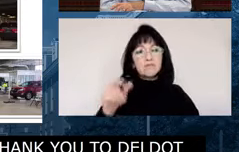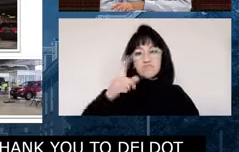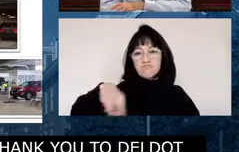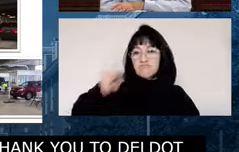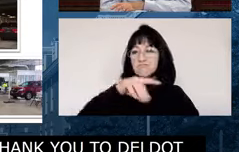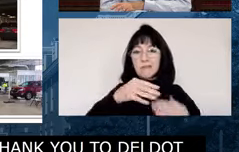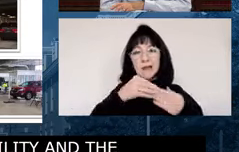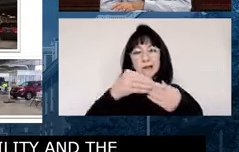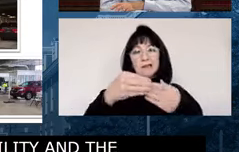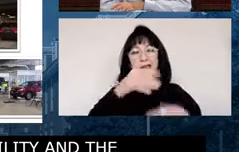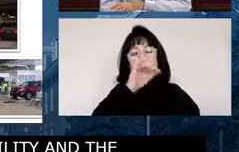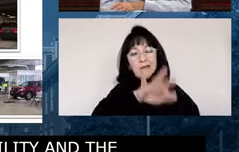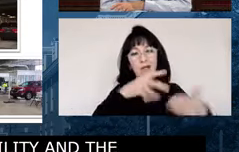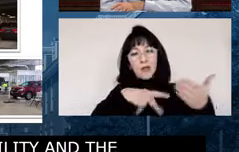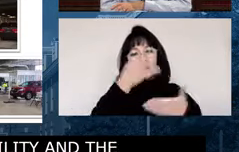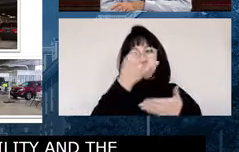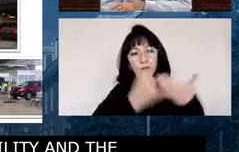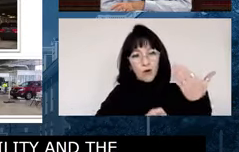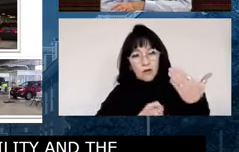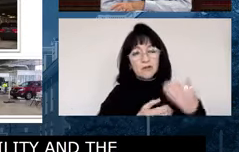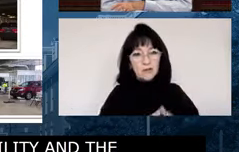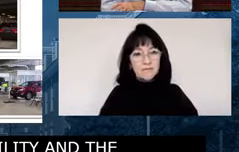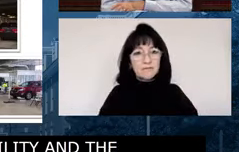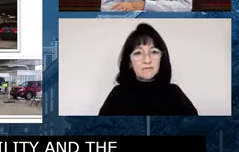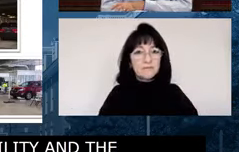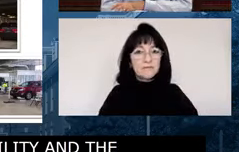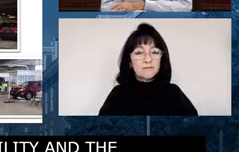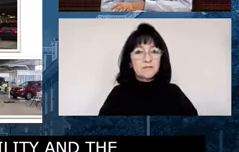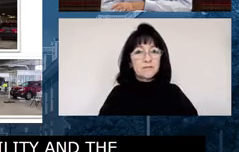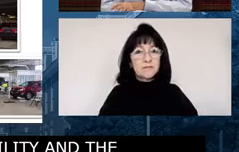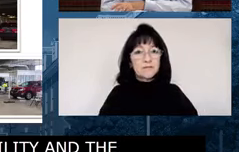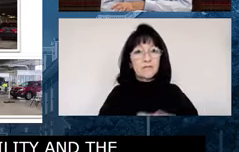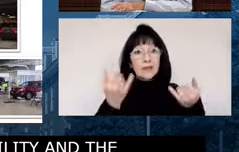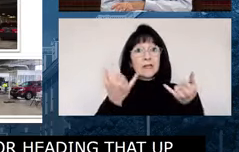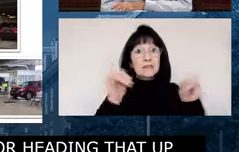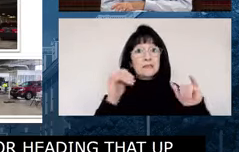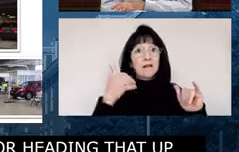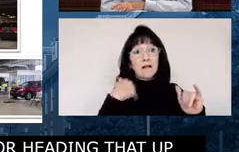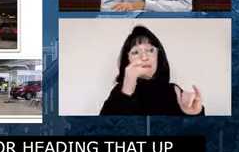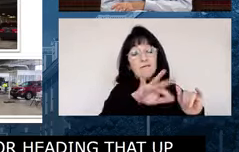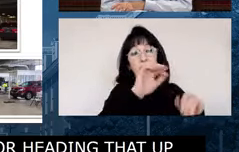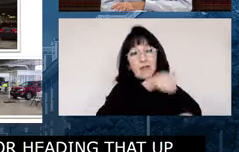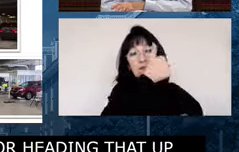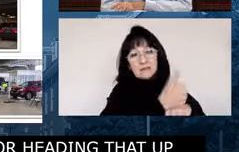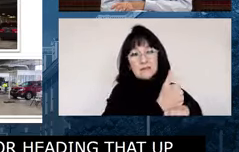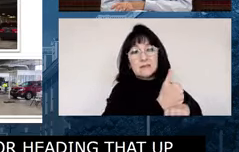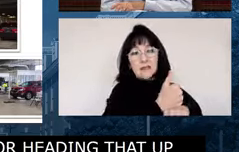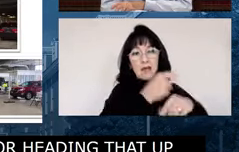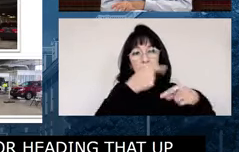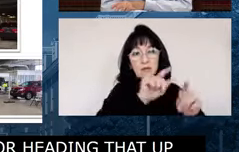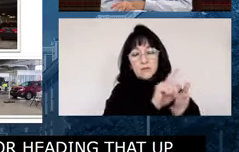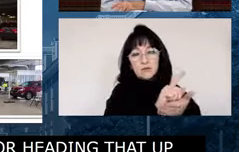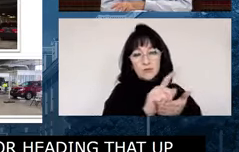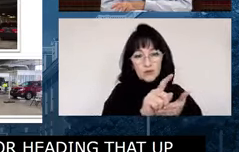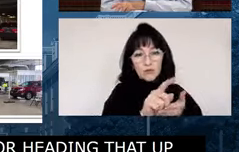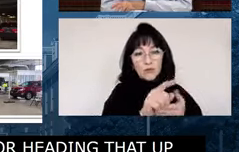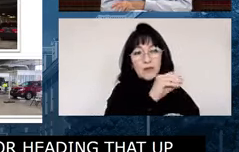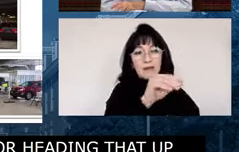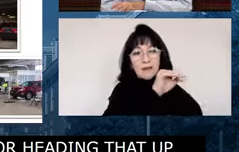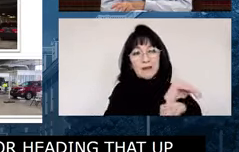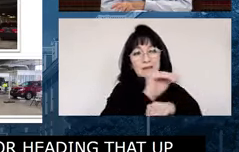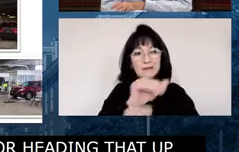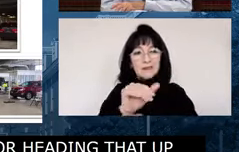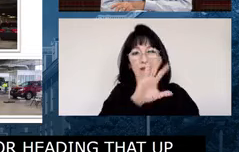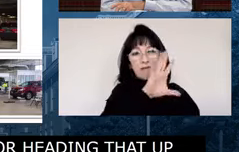us. We really appreciate it. We do still have that in line there, weekday hours in the evenings from 5:30 to 9:30.